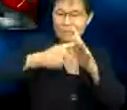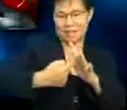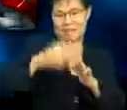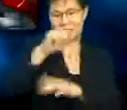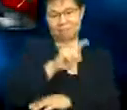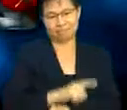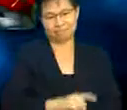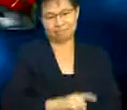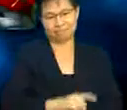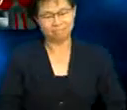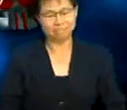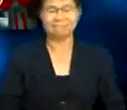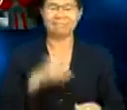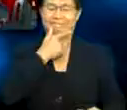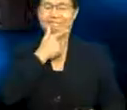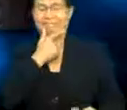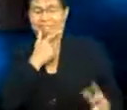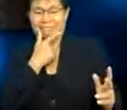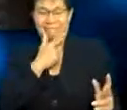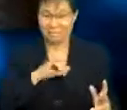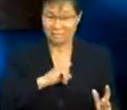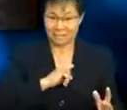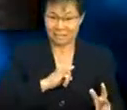Okay, let's begin.